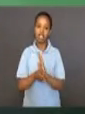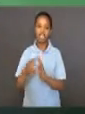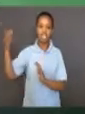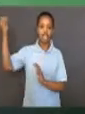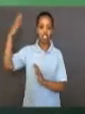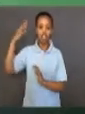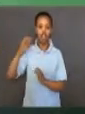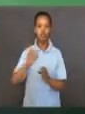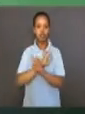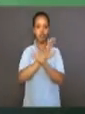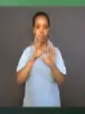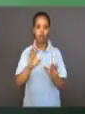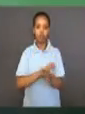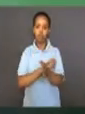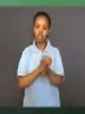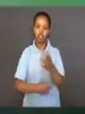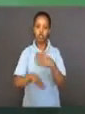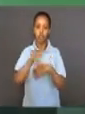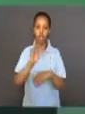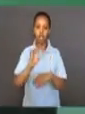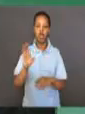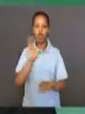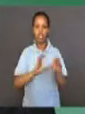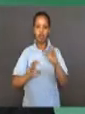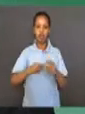light and chemical reactions.